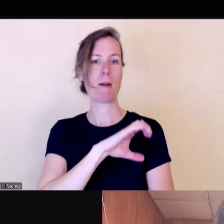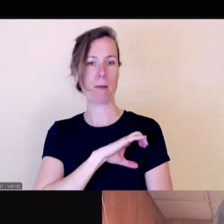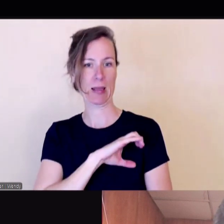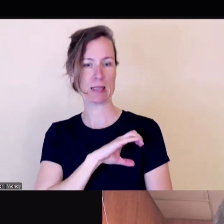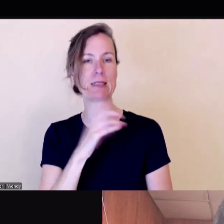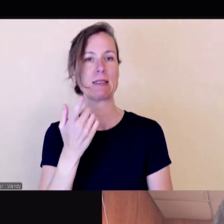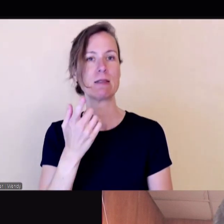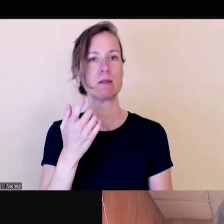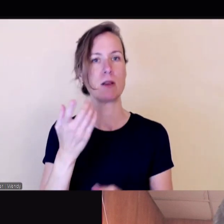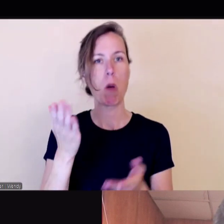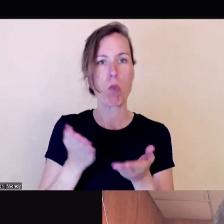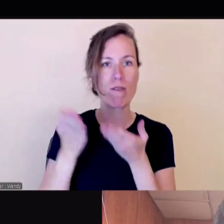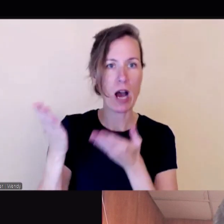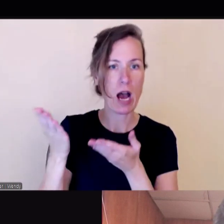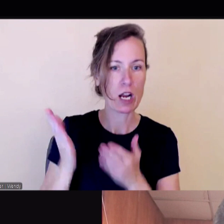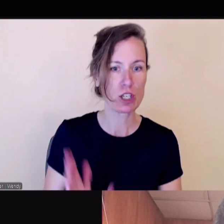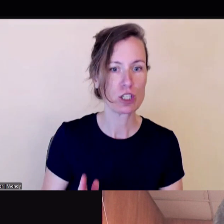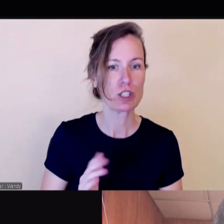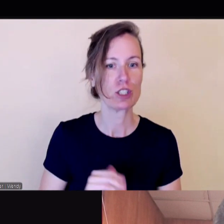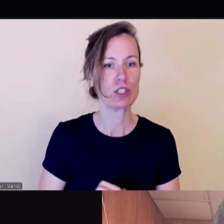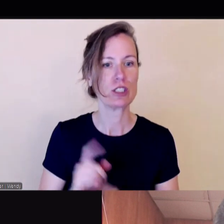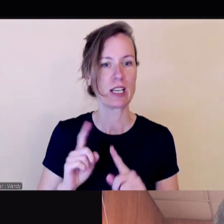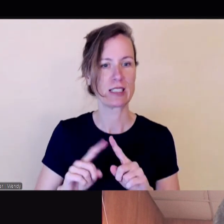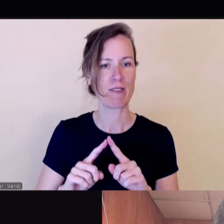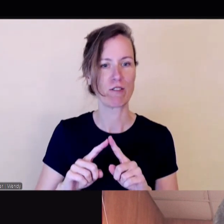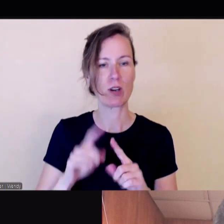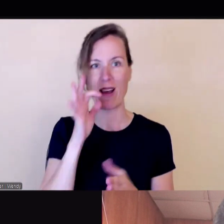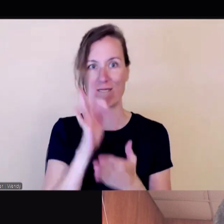making sure the public is aware about human trafficking awareness,